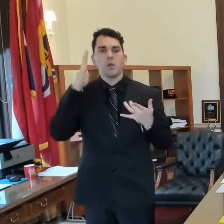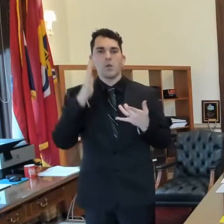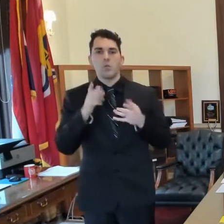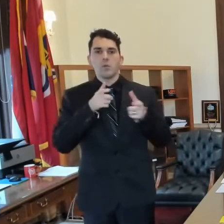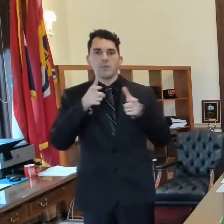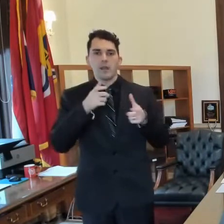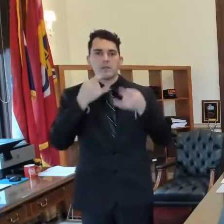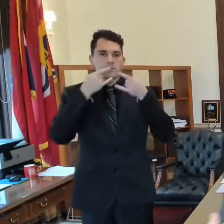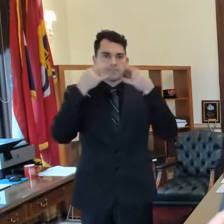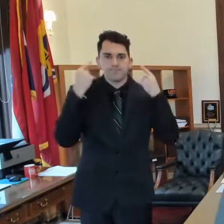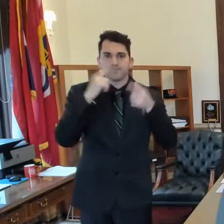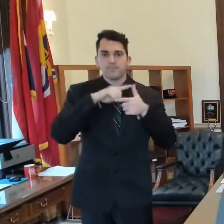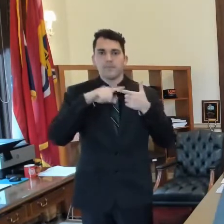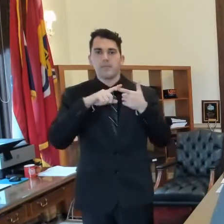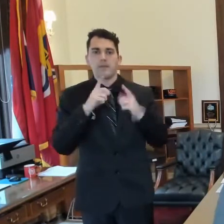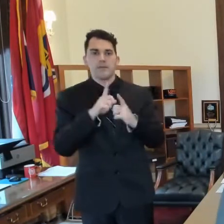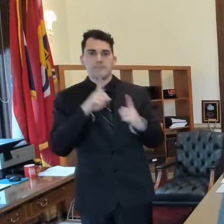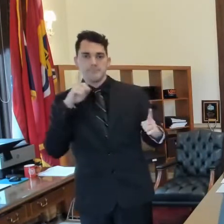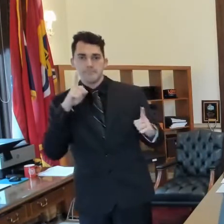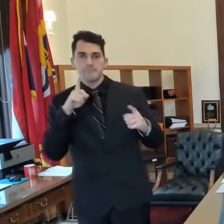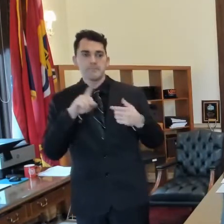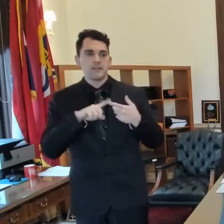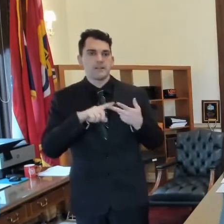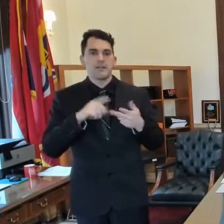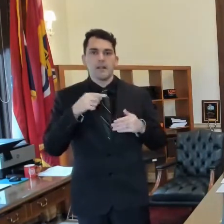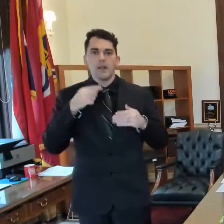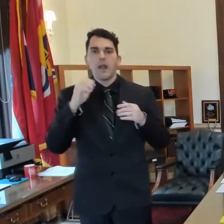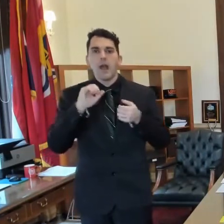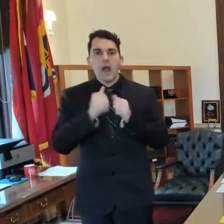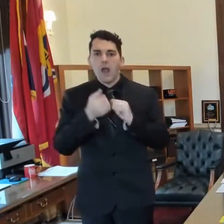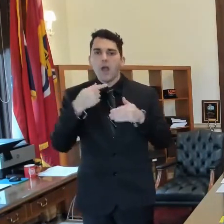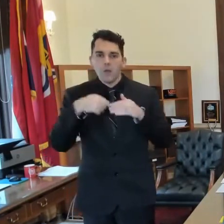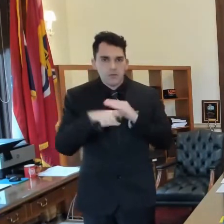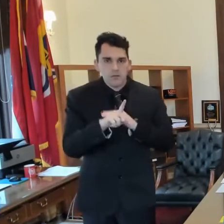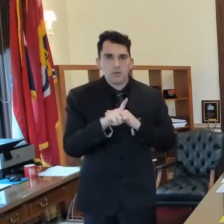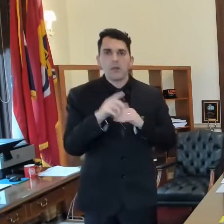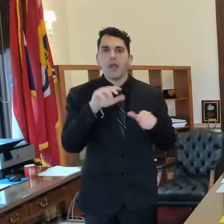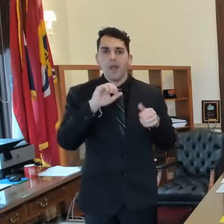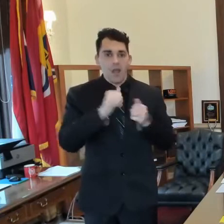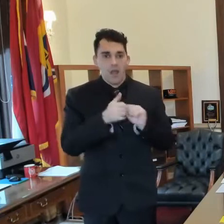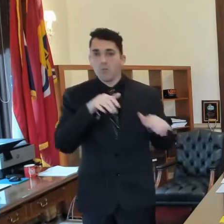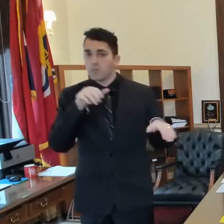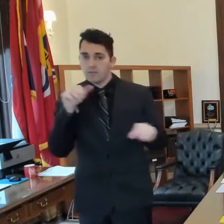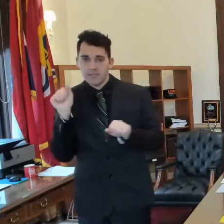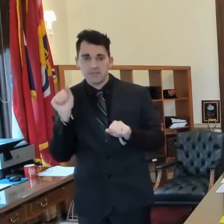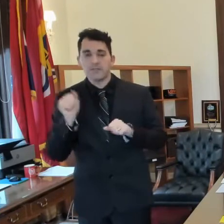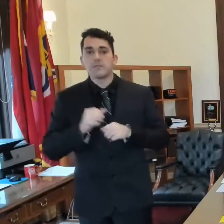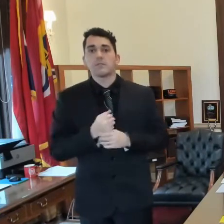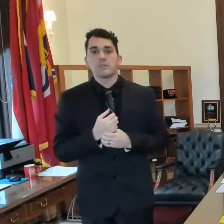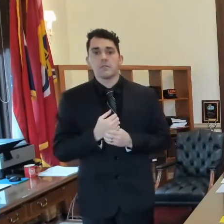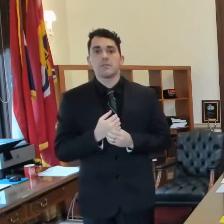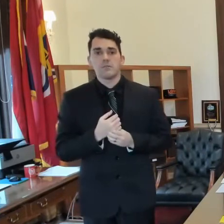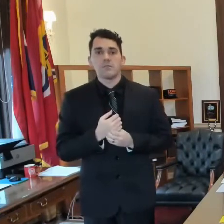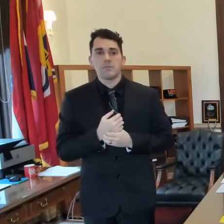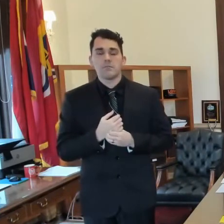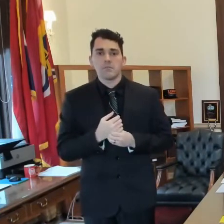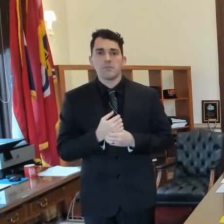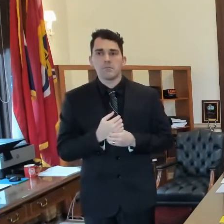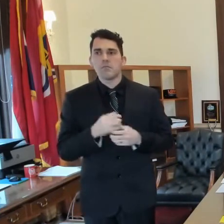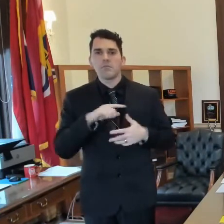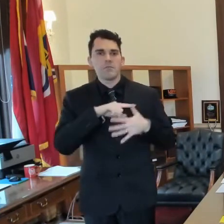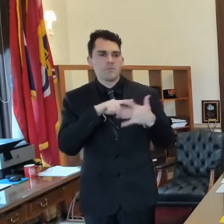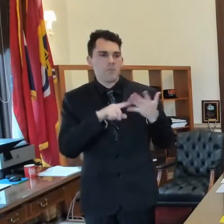mask wearing, ingress, egress, all of those things. So all of the big venues have their own